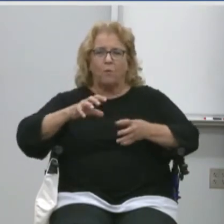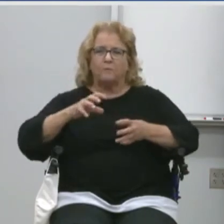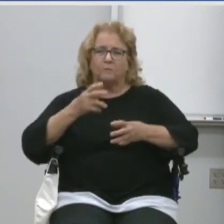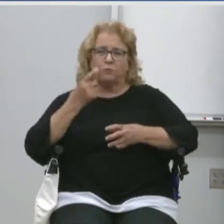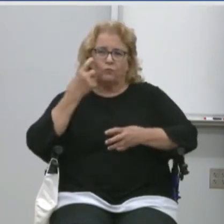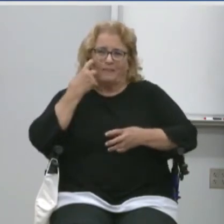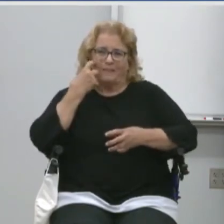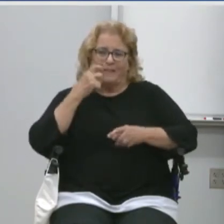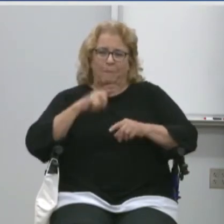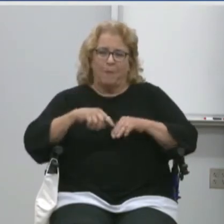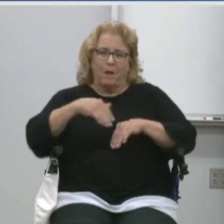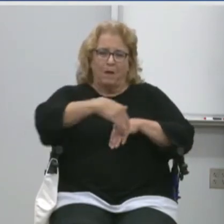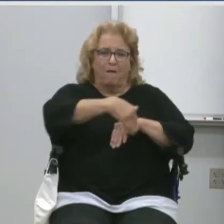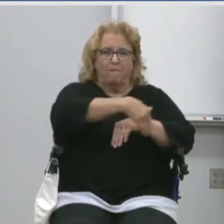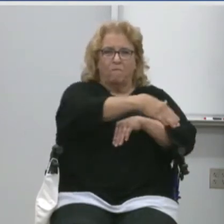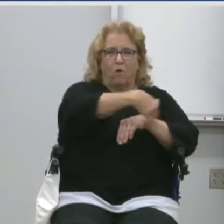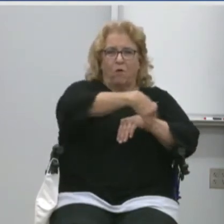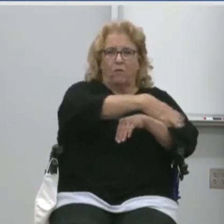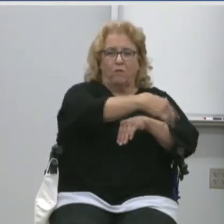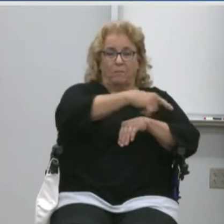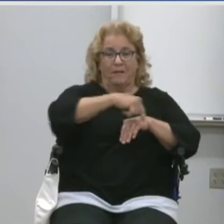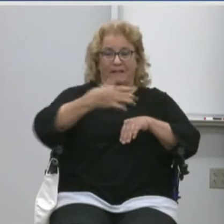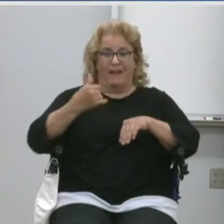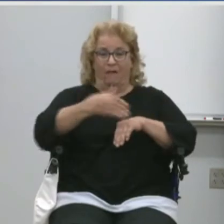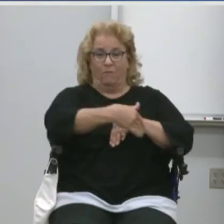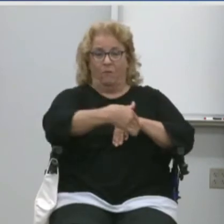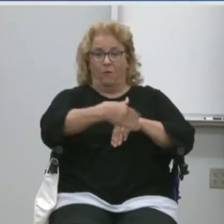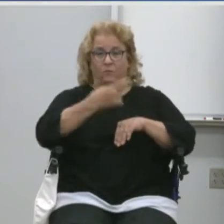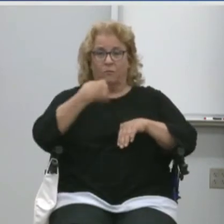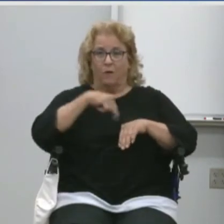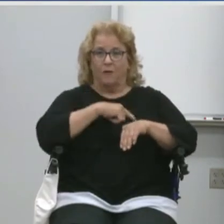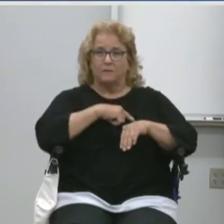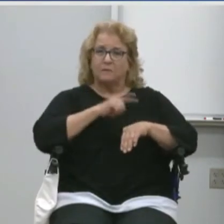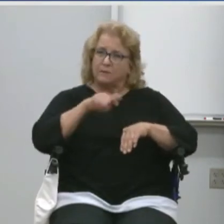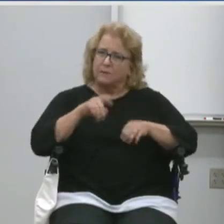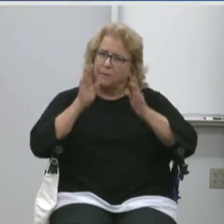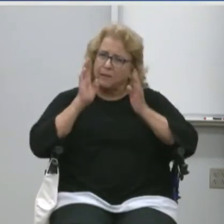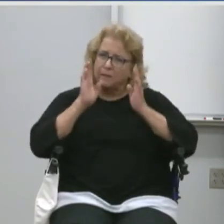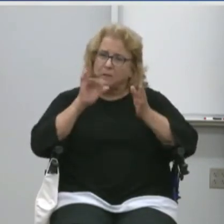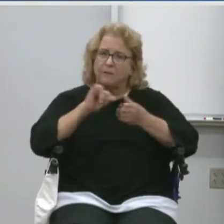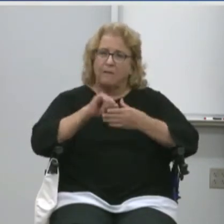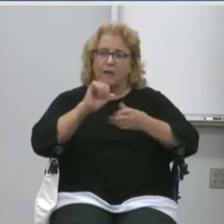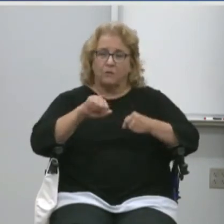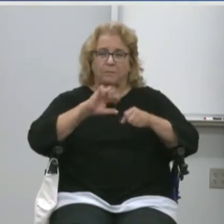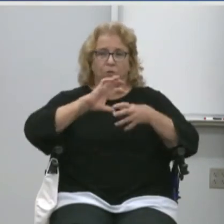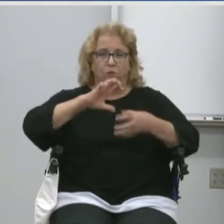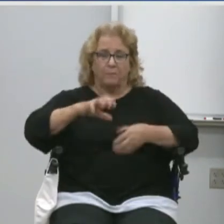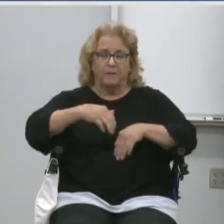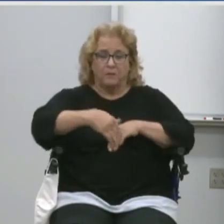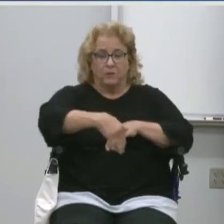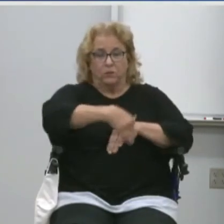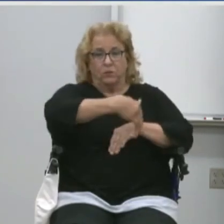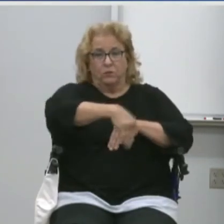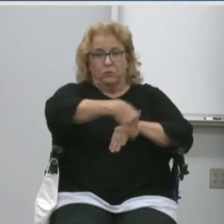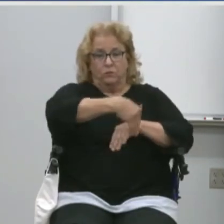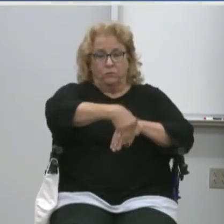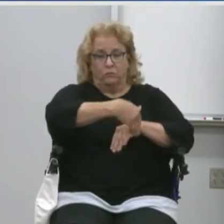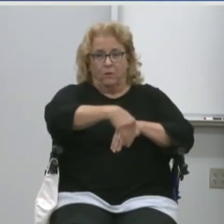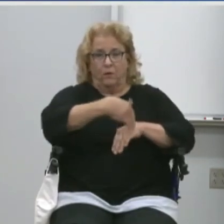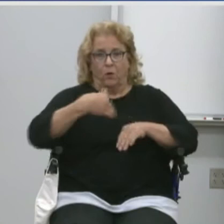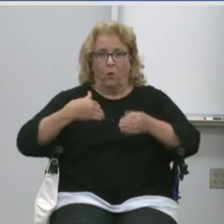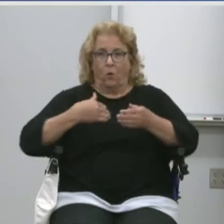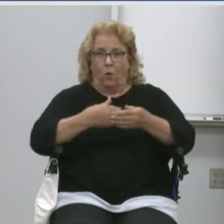were farther out to sea. And I think that's something that people need to pay attention to, is that this storm could be literally right on our coast.